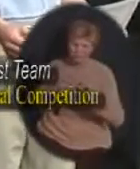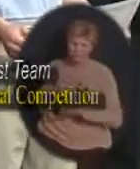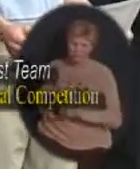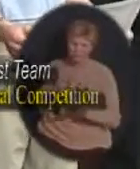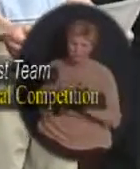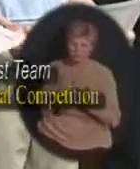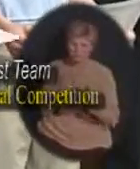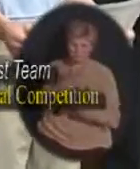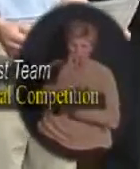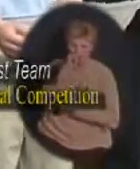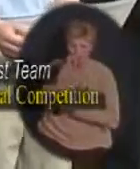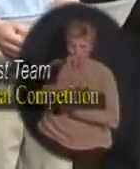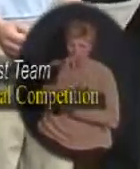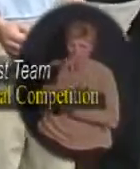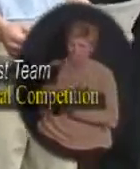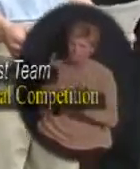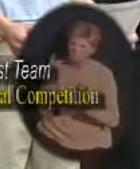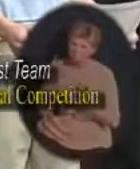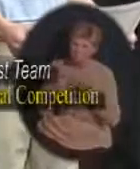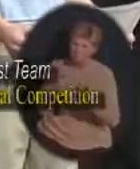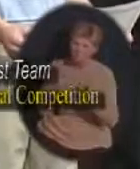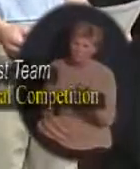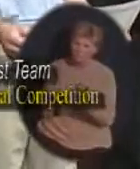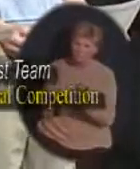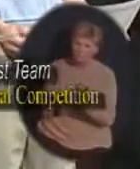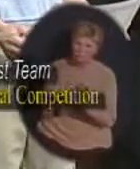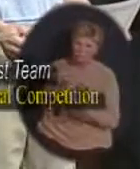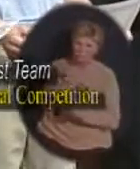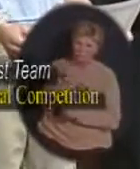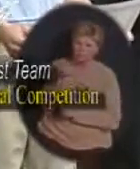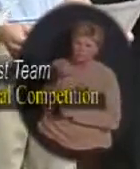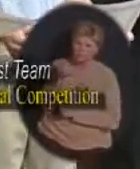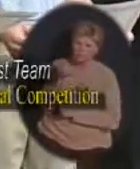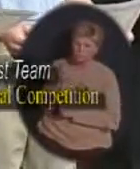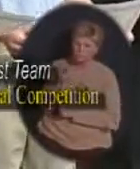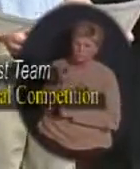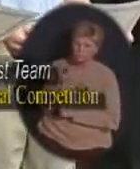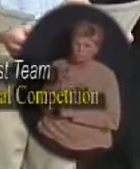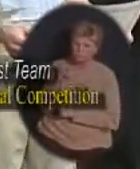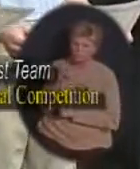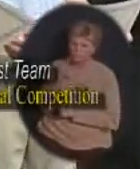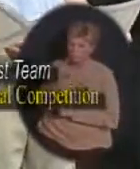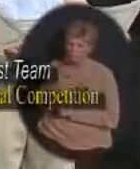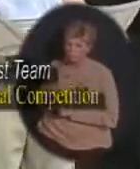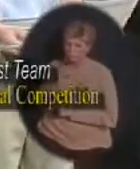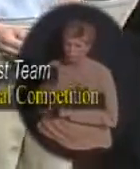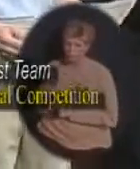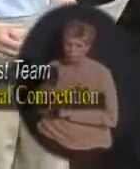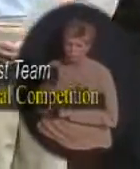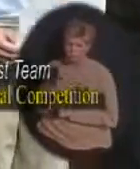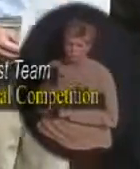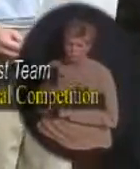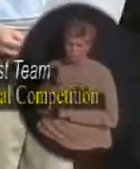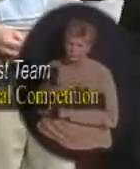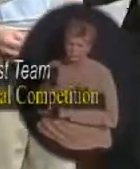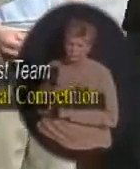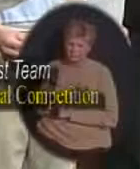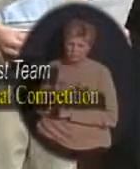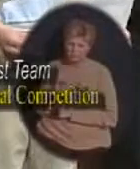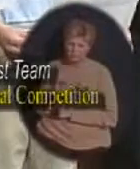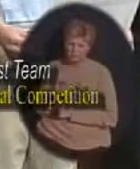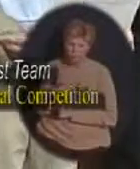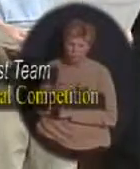the disease and corresponding by email with doctors from KU Med Center, they built a model of how their future vision, the